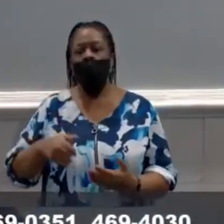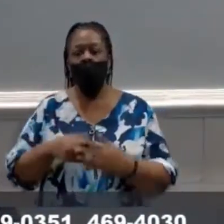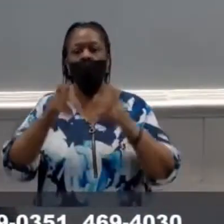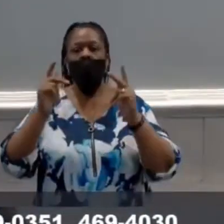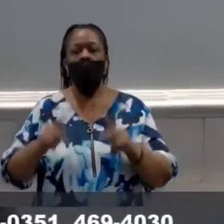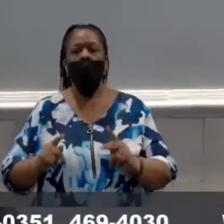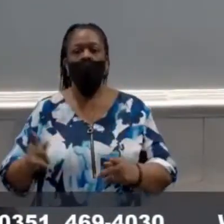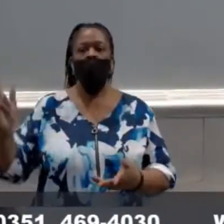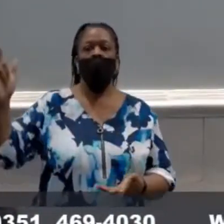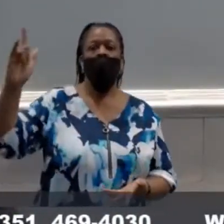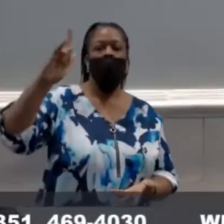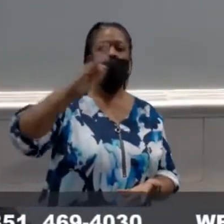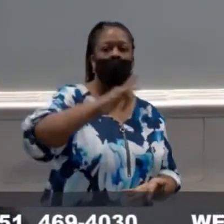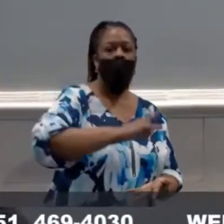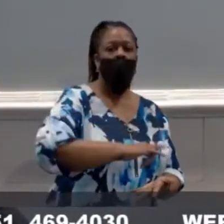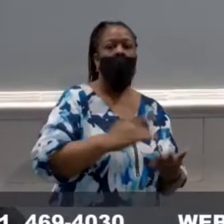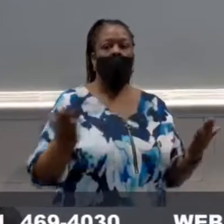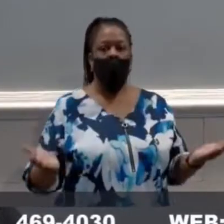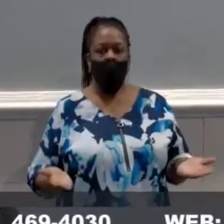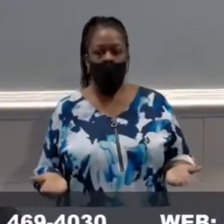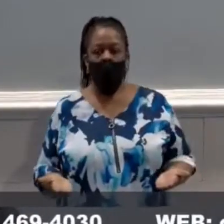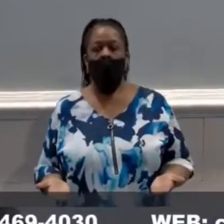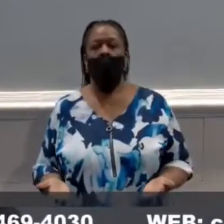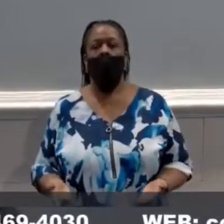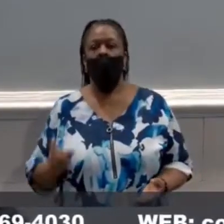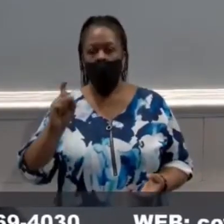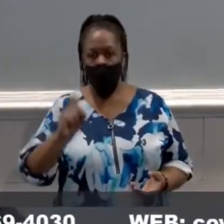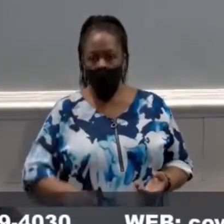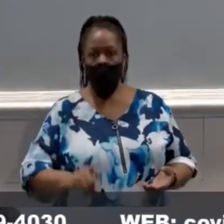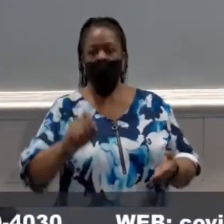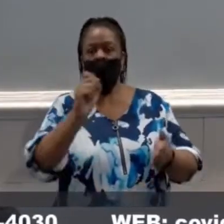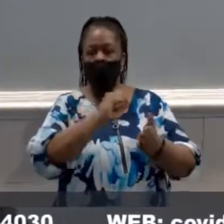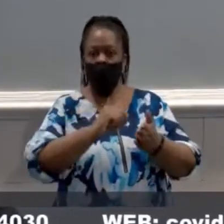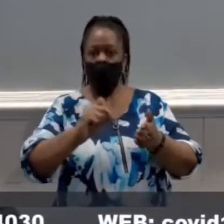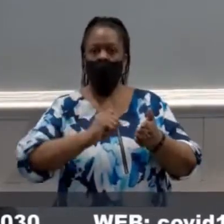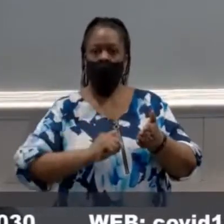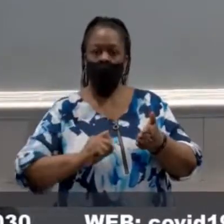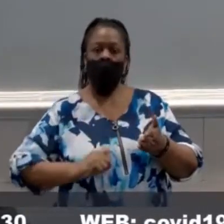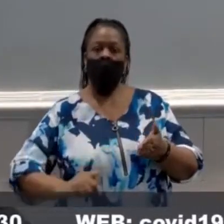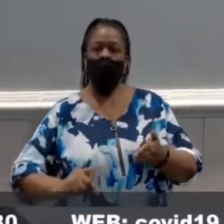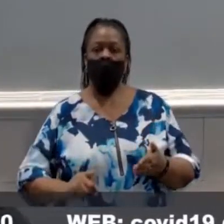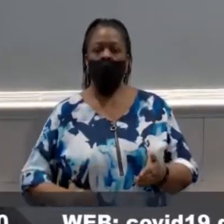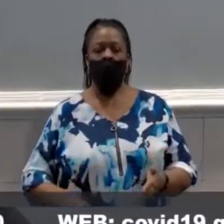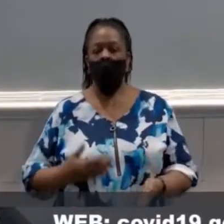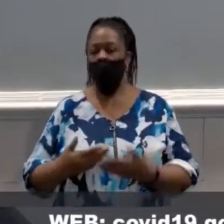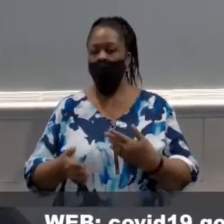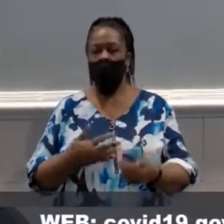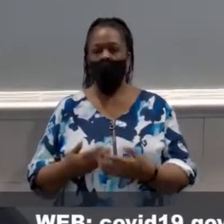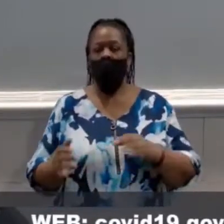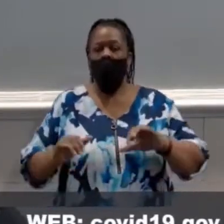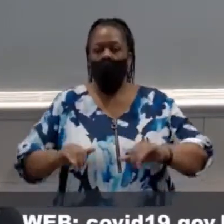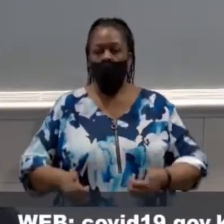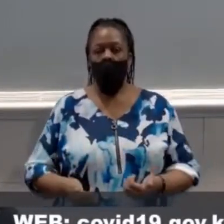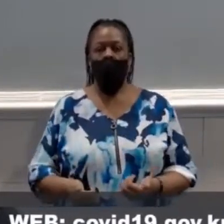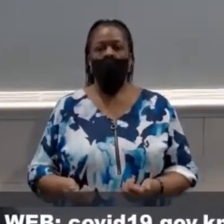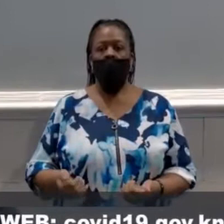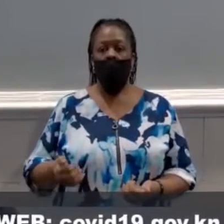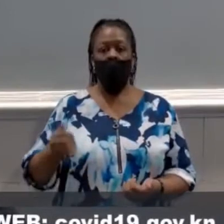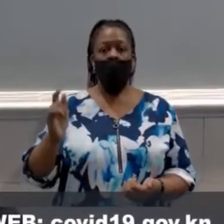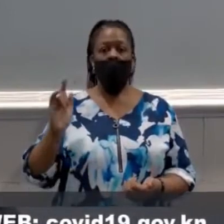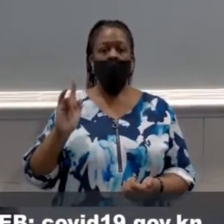incoming passengers must complete, whether you're traveling by air or by sea.